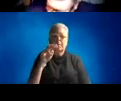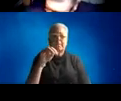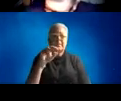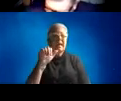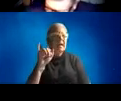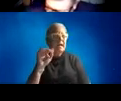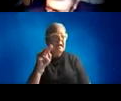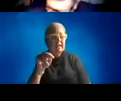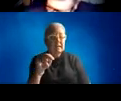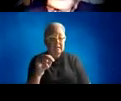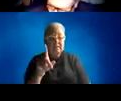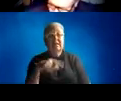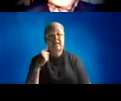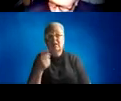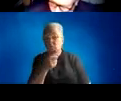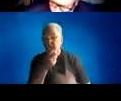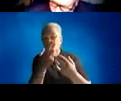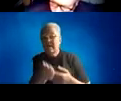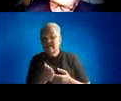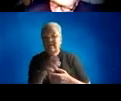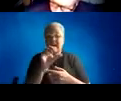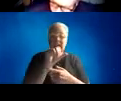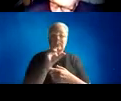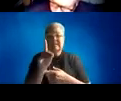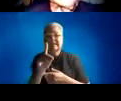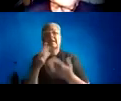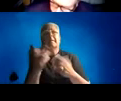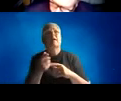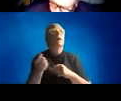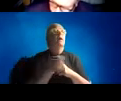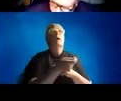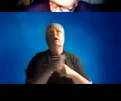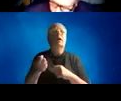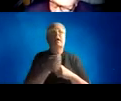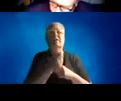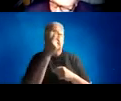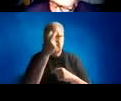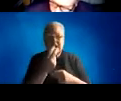Are you using an assistive device, e.g. wheelchair, cane, walker, service dog?